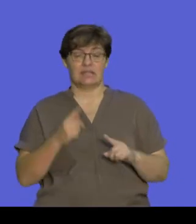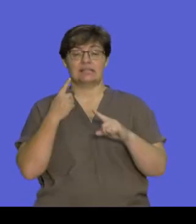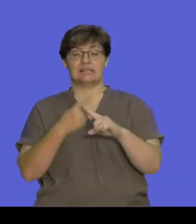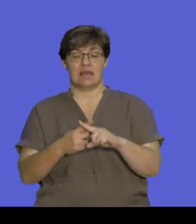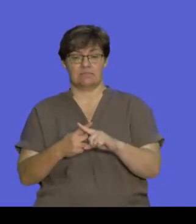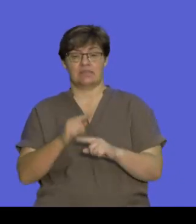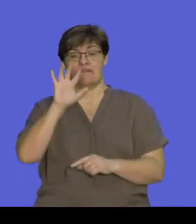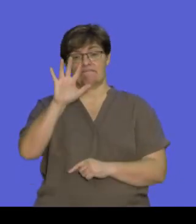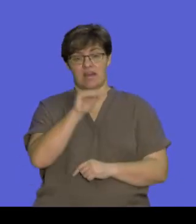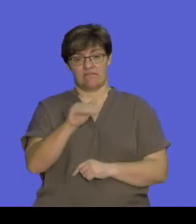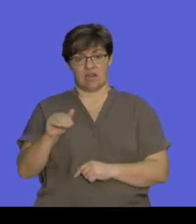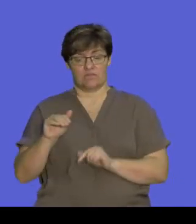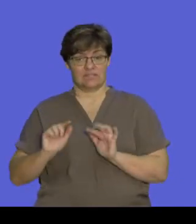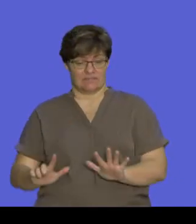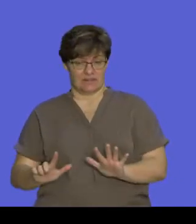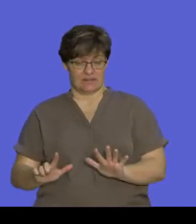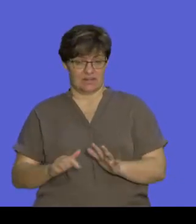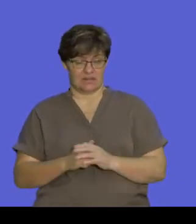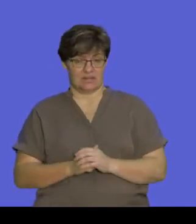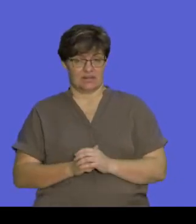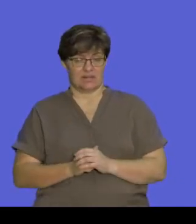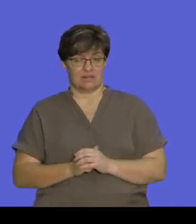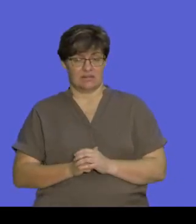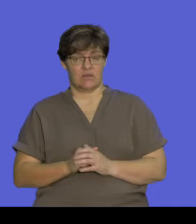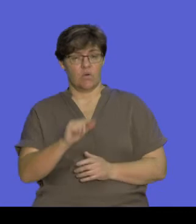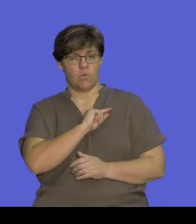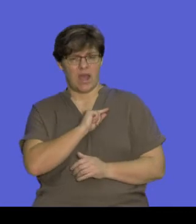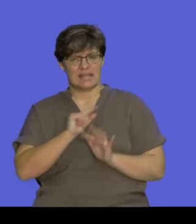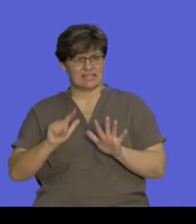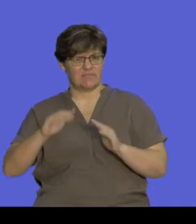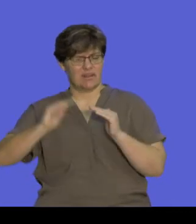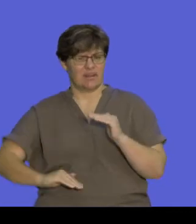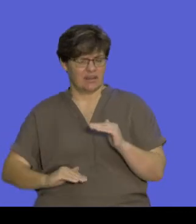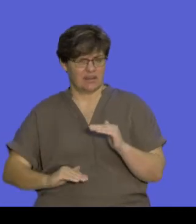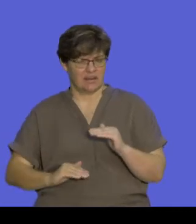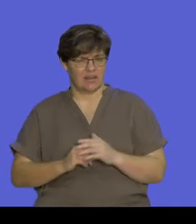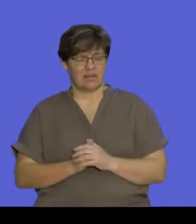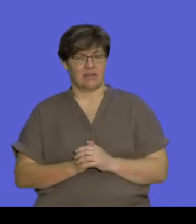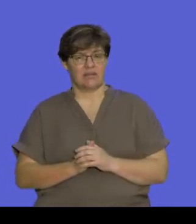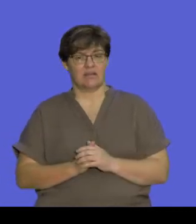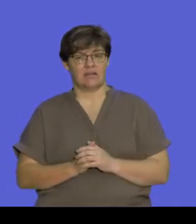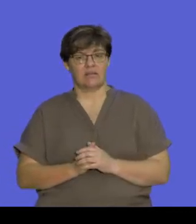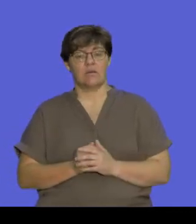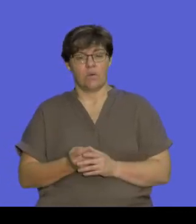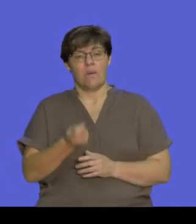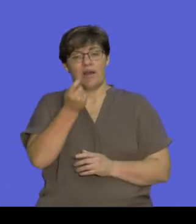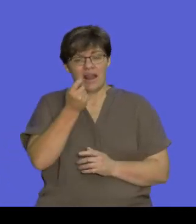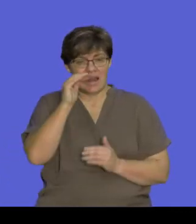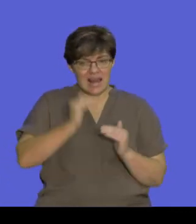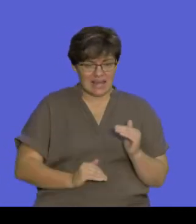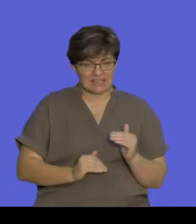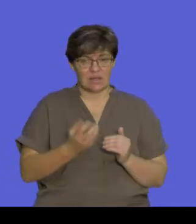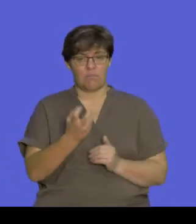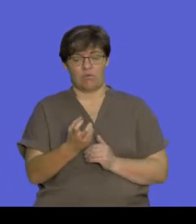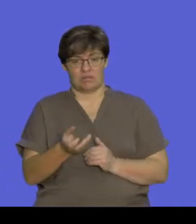by 5 out of 7. The reason the 7 has gone down is because there were fewer balls in the sample